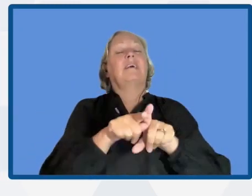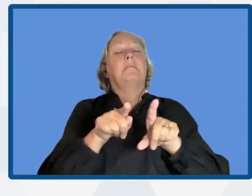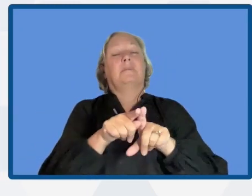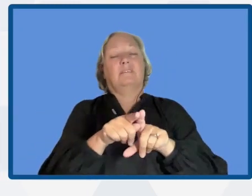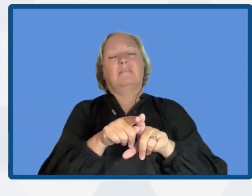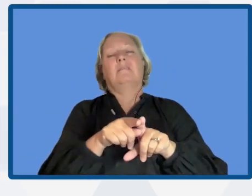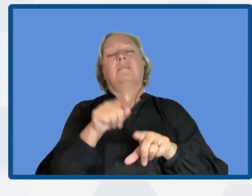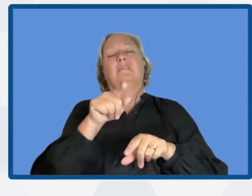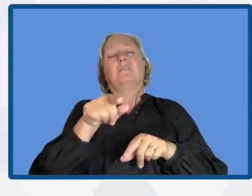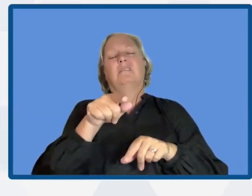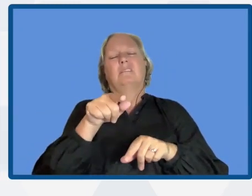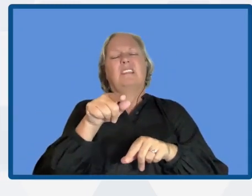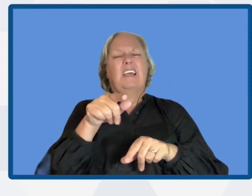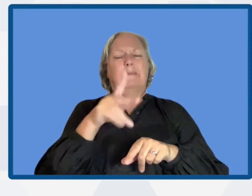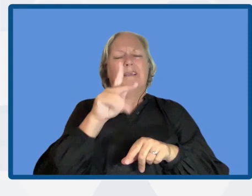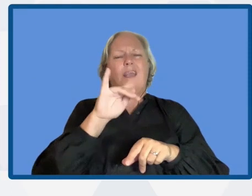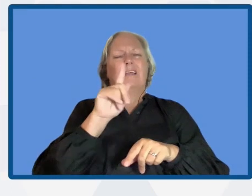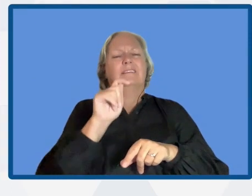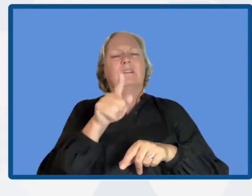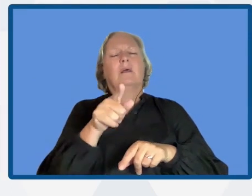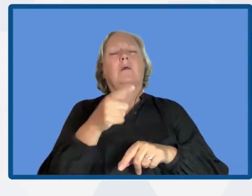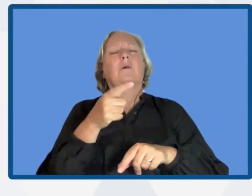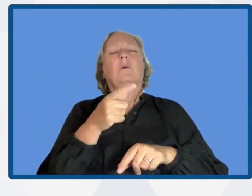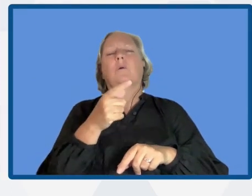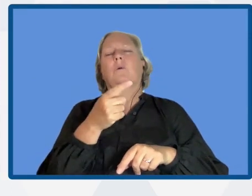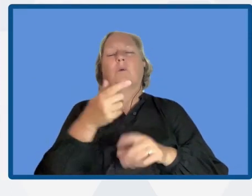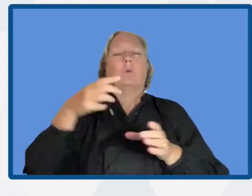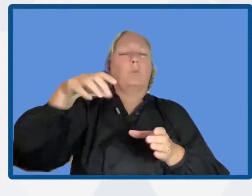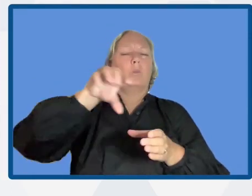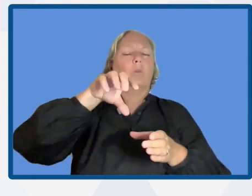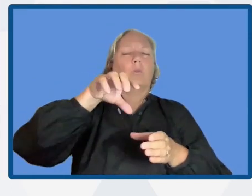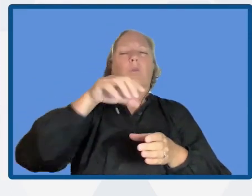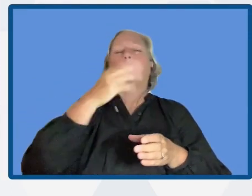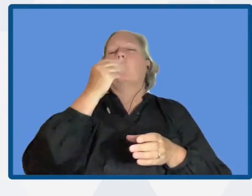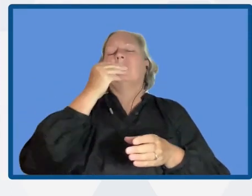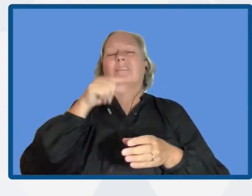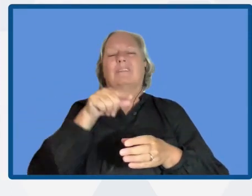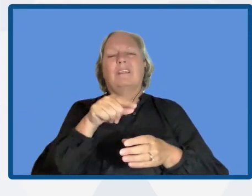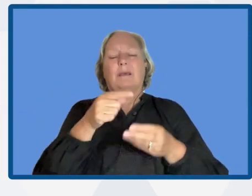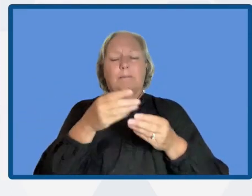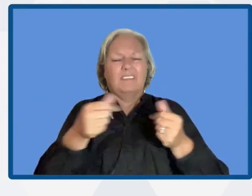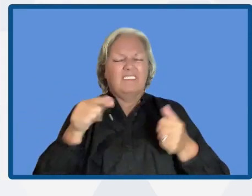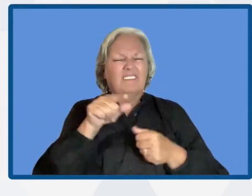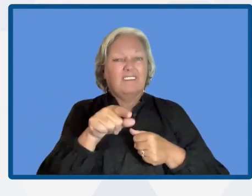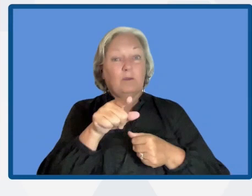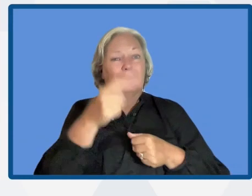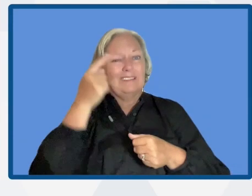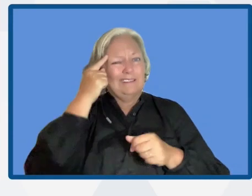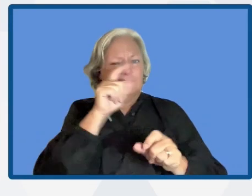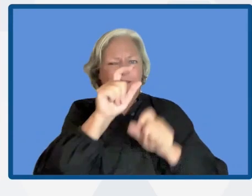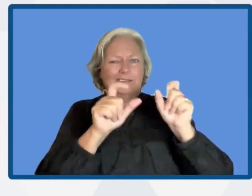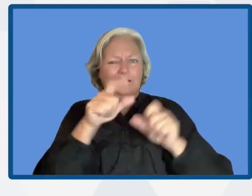purification kits is an example before the event. So anticipatory action allows us